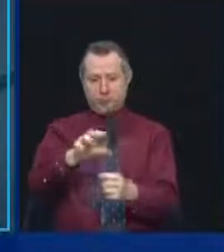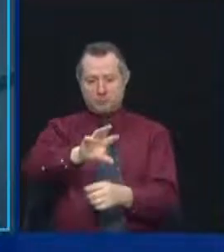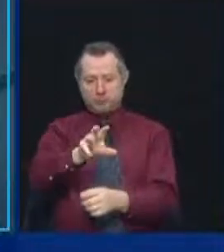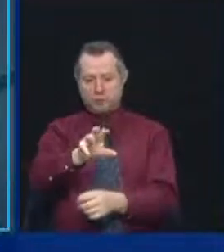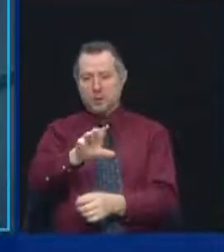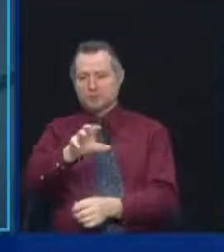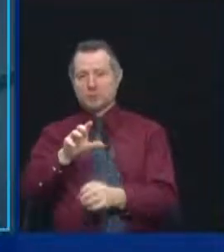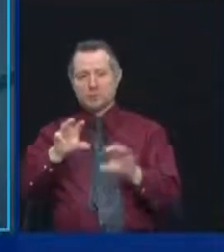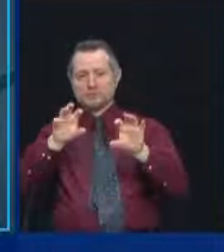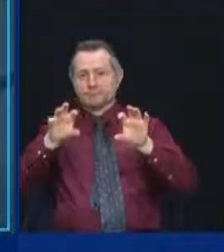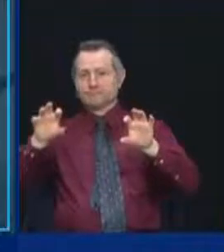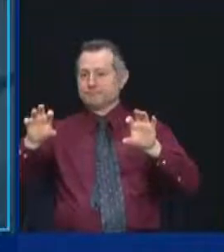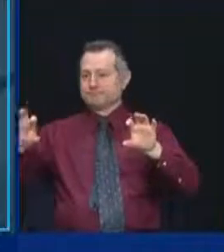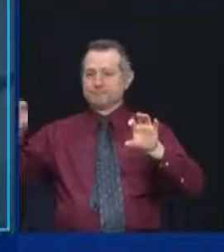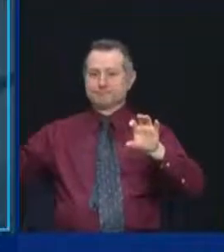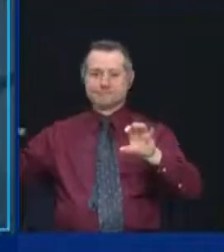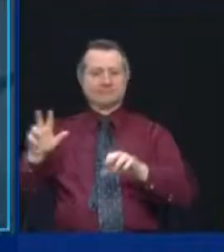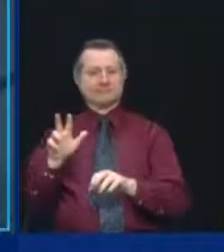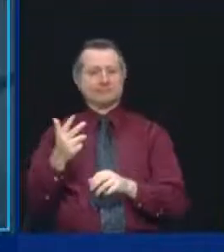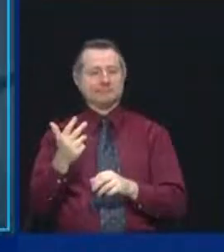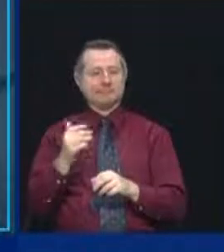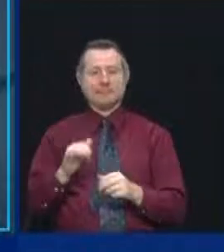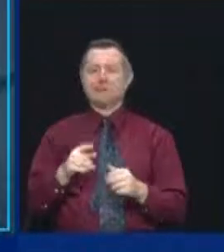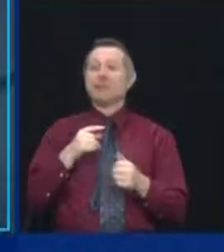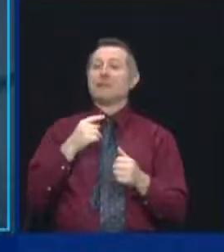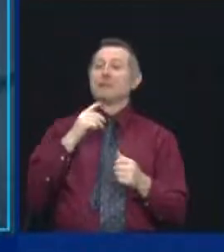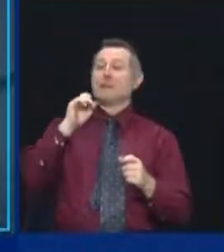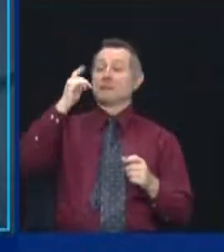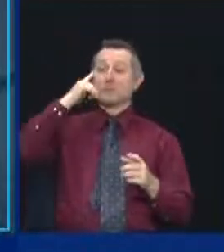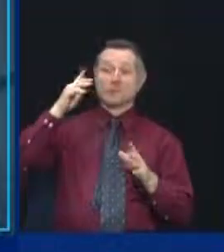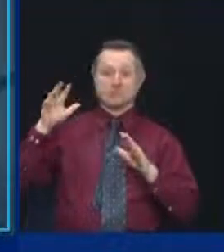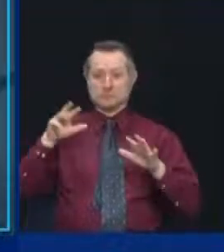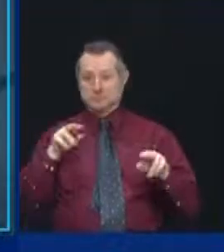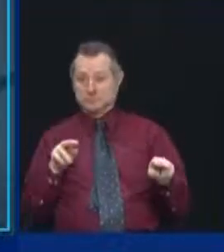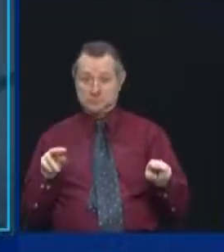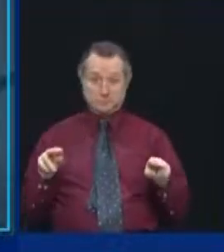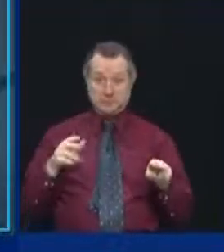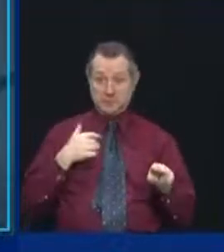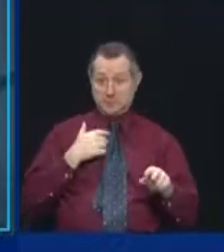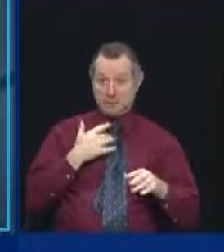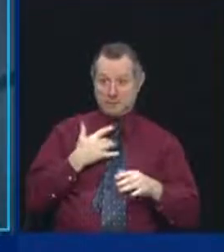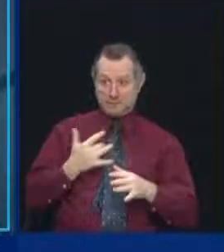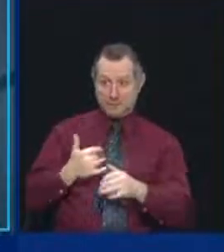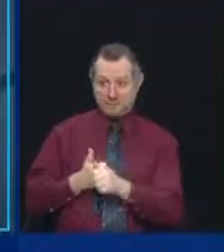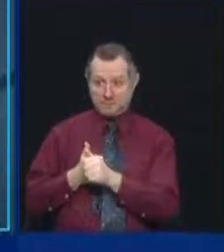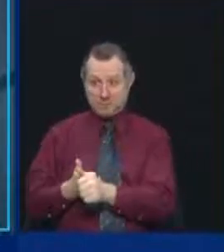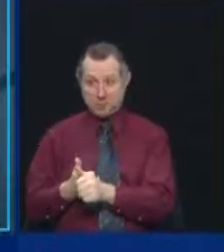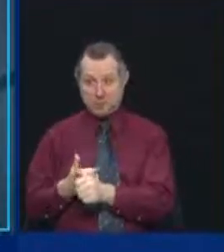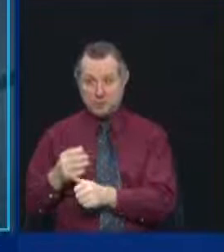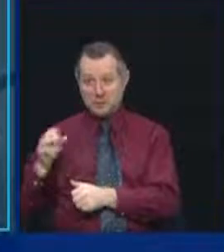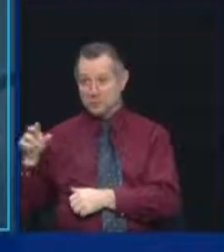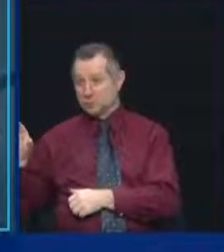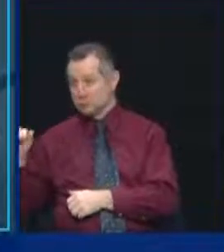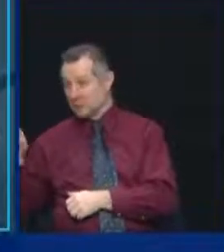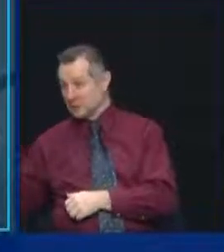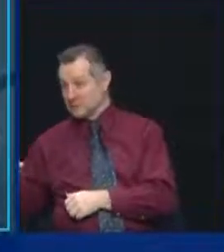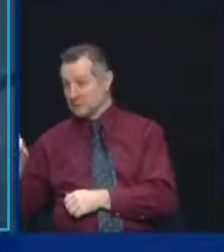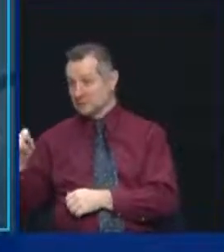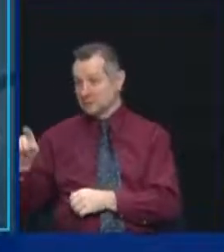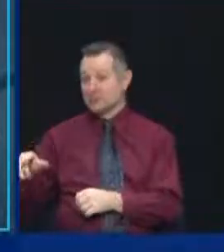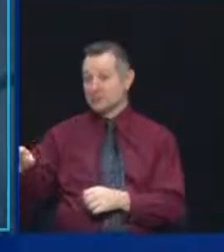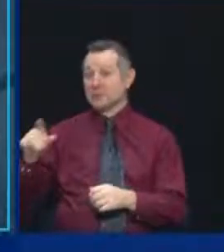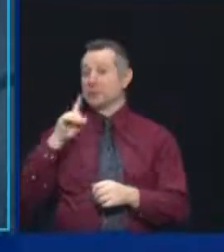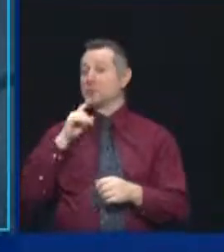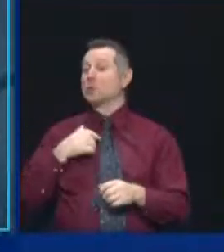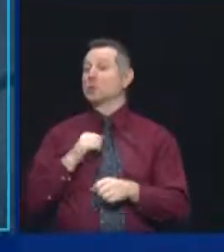That's what governors do, Sandy and Randy. I'm in the valve turning business. What does a